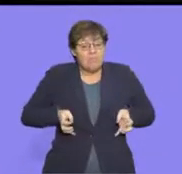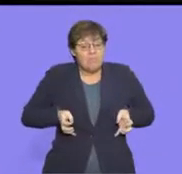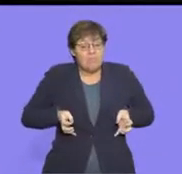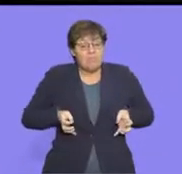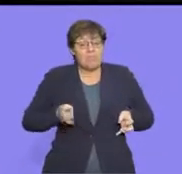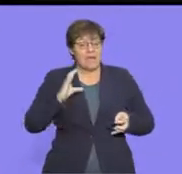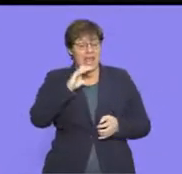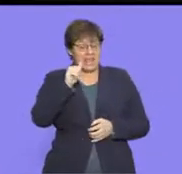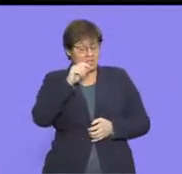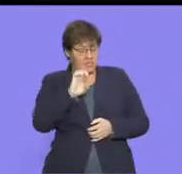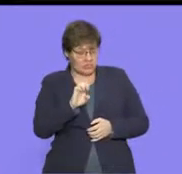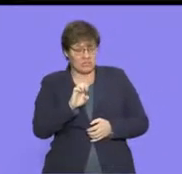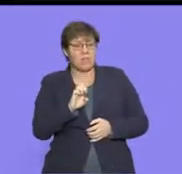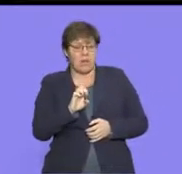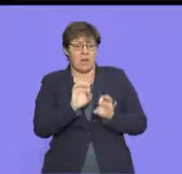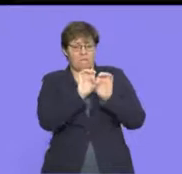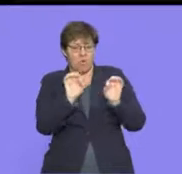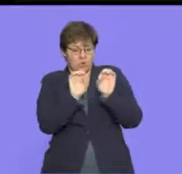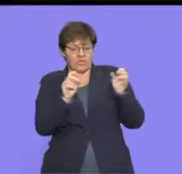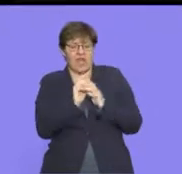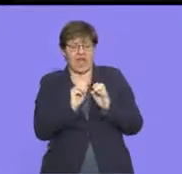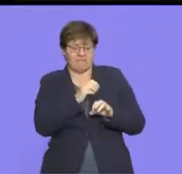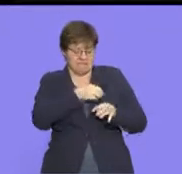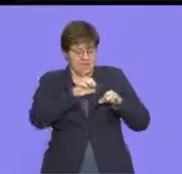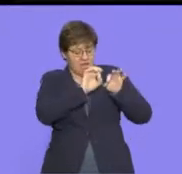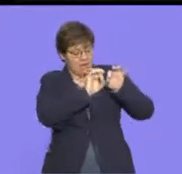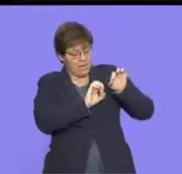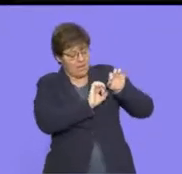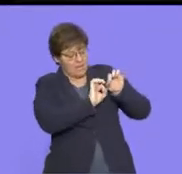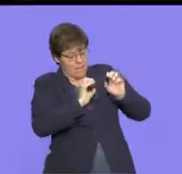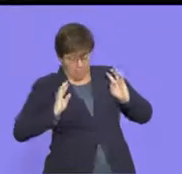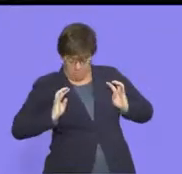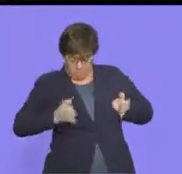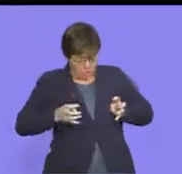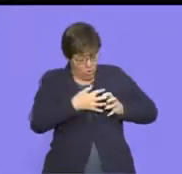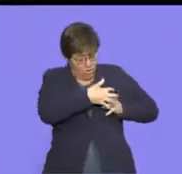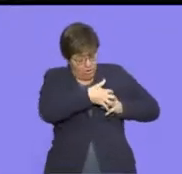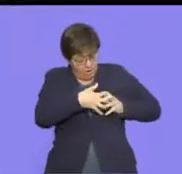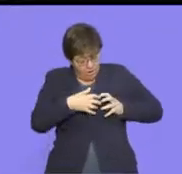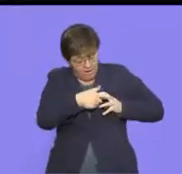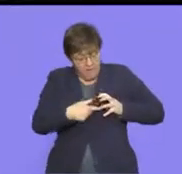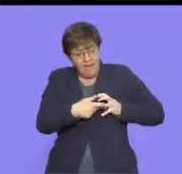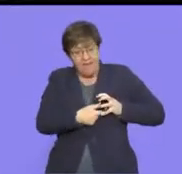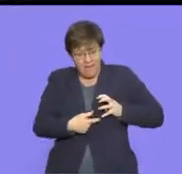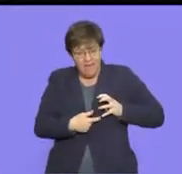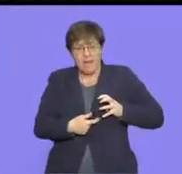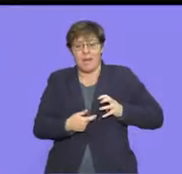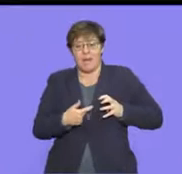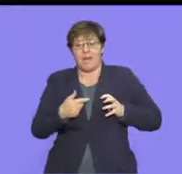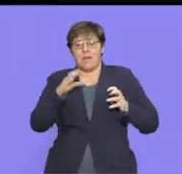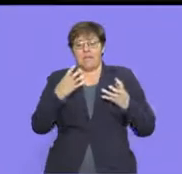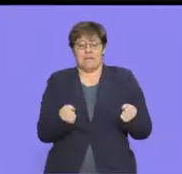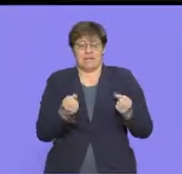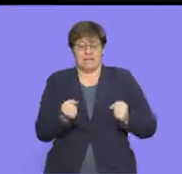of bones, and in between the bones are muscles, intercostal muscles, and as you can see, They're going